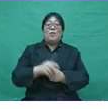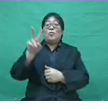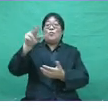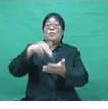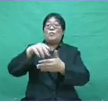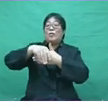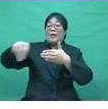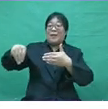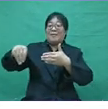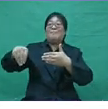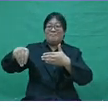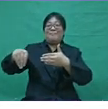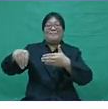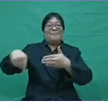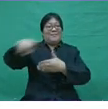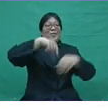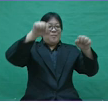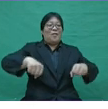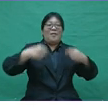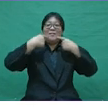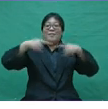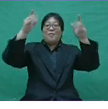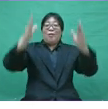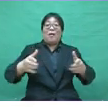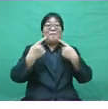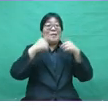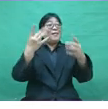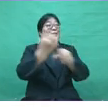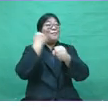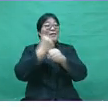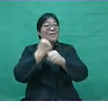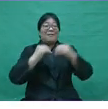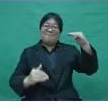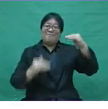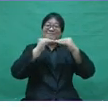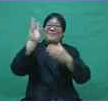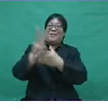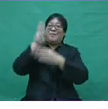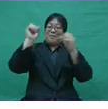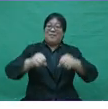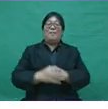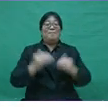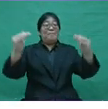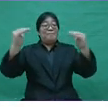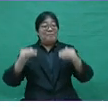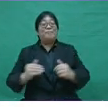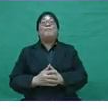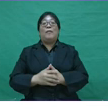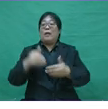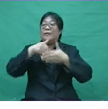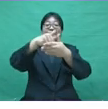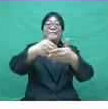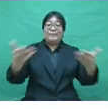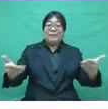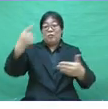RM2,000 is accessible to successful candidates for up to 6 months. Next are incentives for